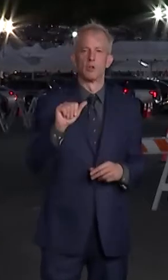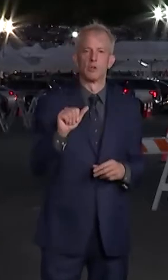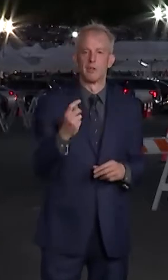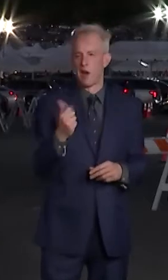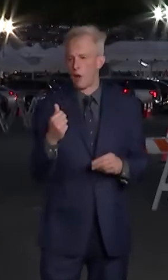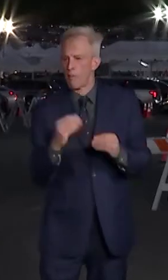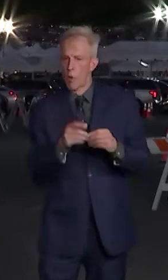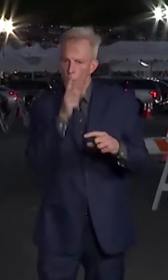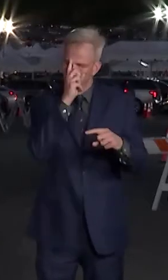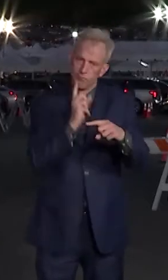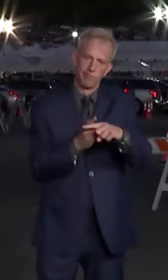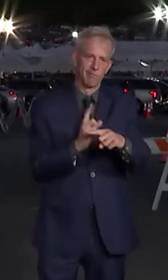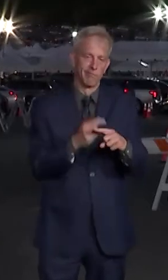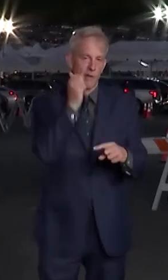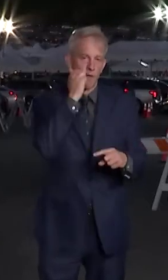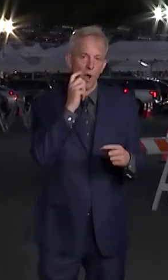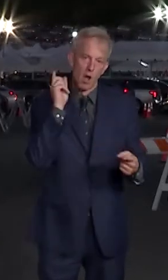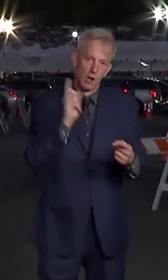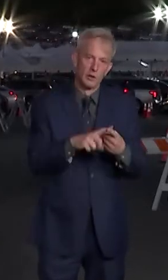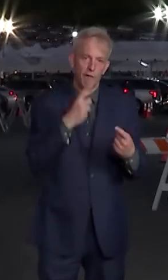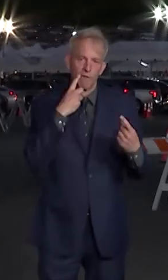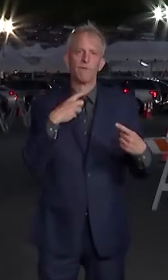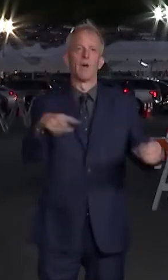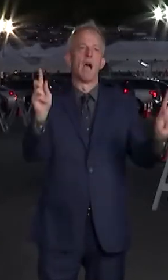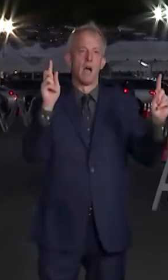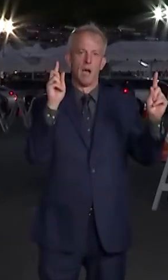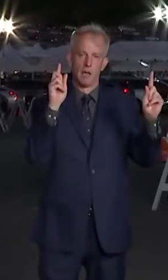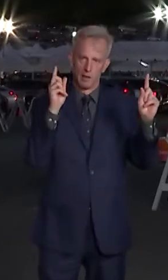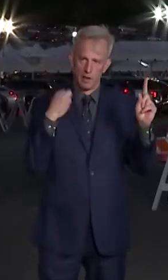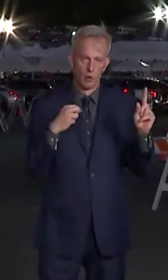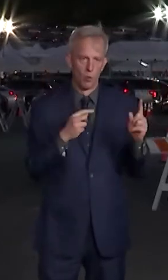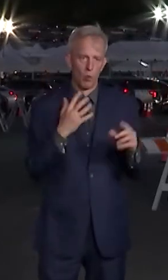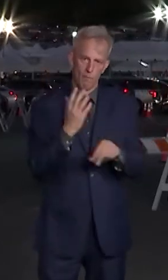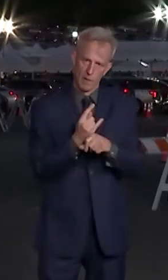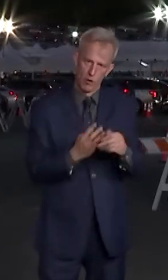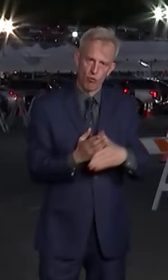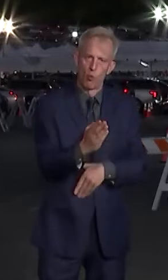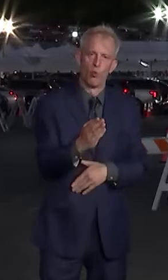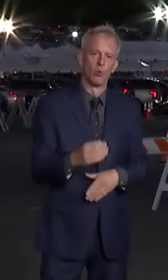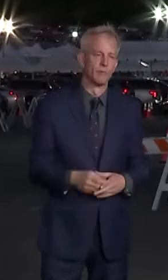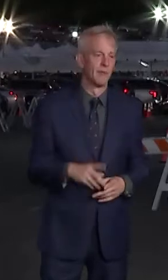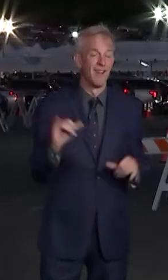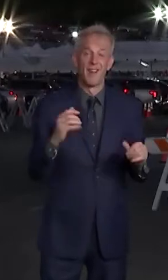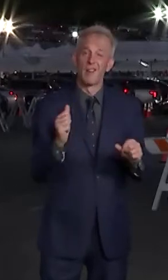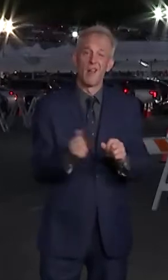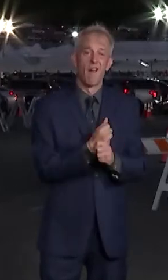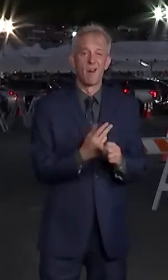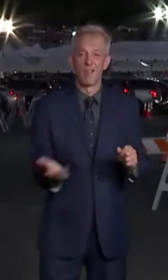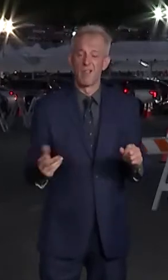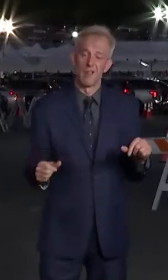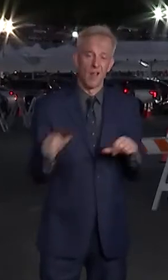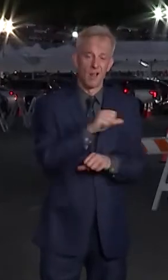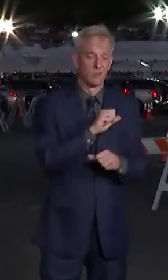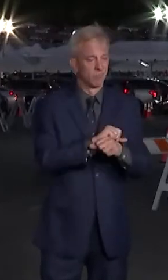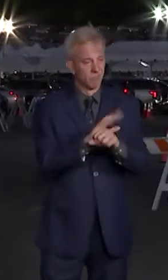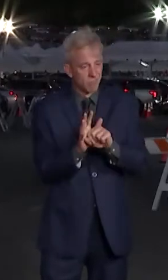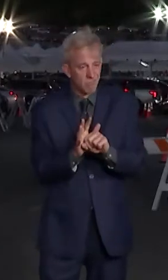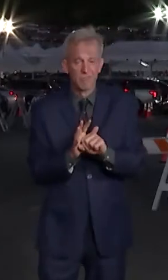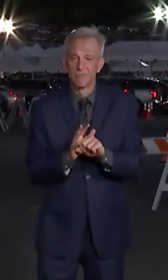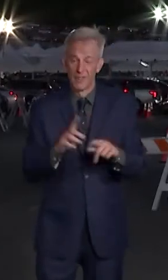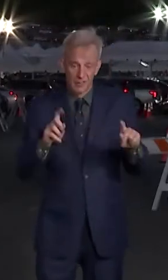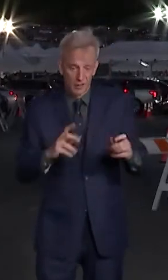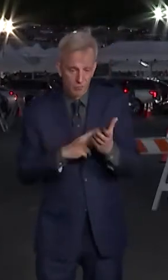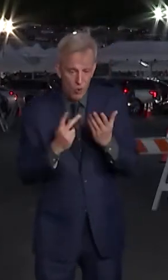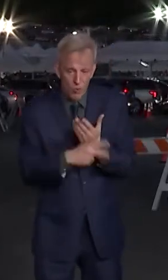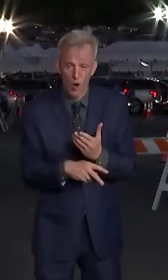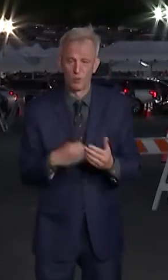day until finally the clouds have broken. And like everything in our COVID-19 response, from our testing program to our